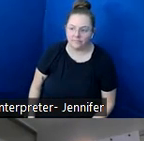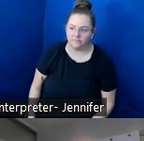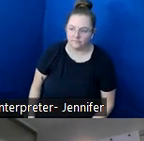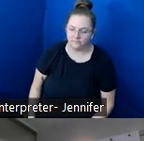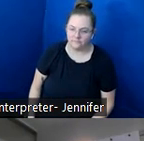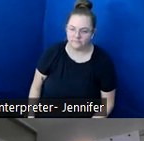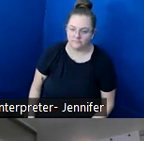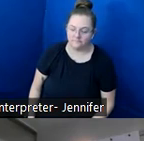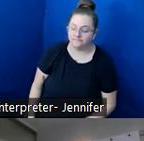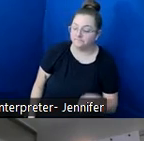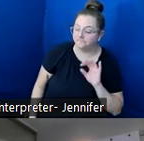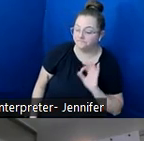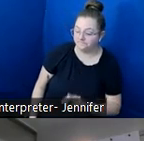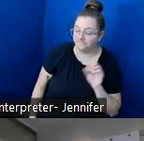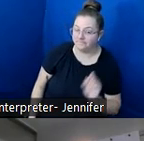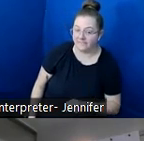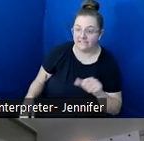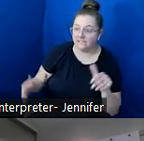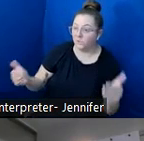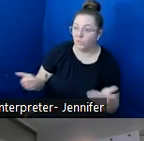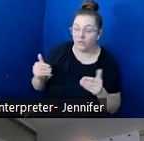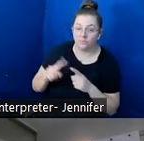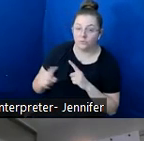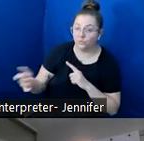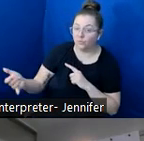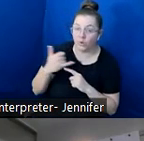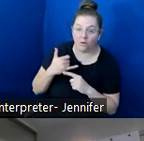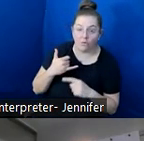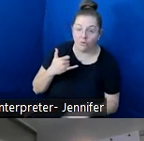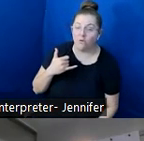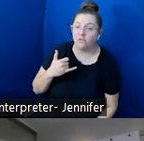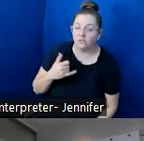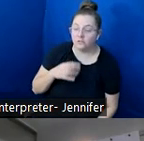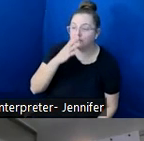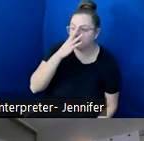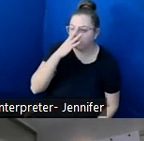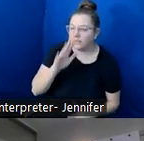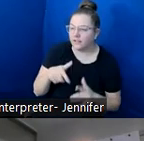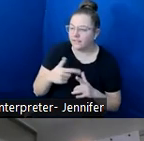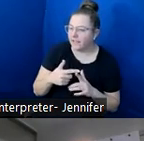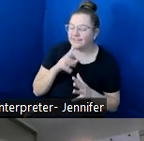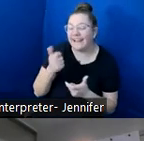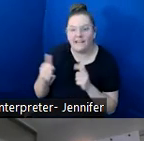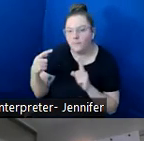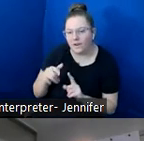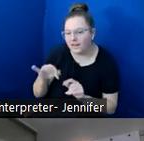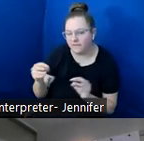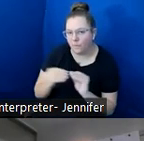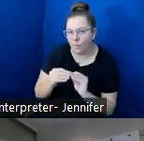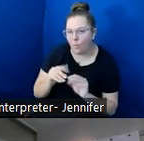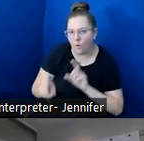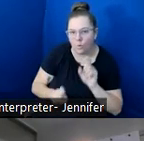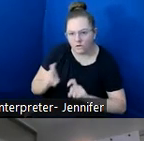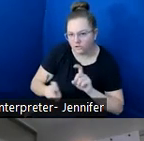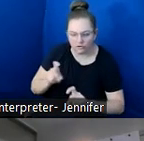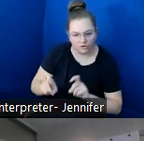All right, yes, and yeah, you're welcome to give us a call. And then anytime if you have any further questions as well,